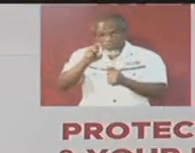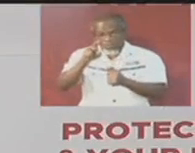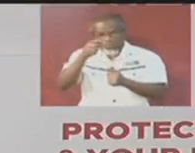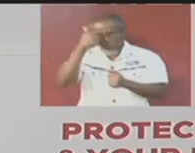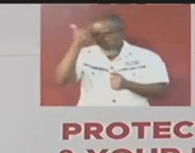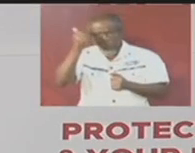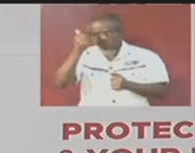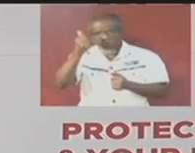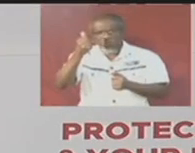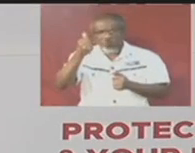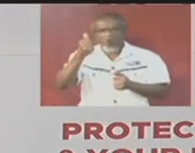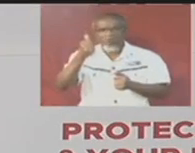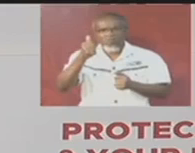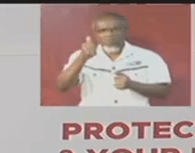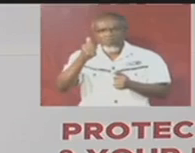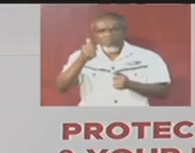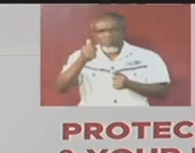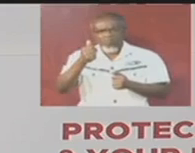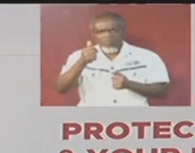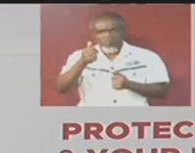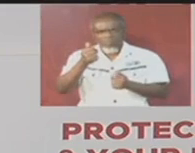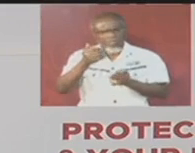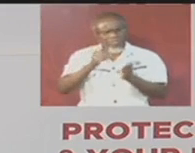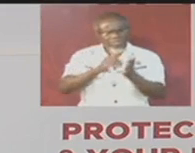Mr. Cummins, again, sadly,